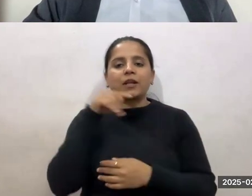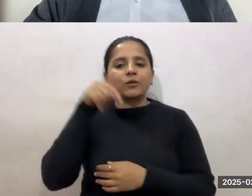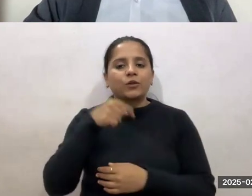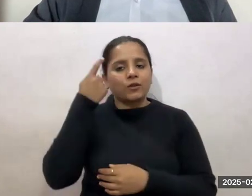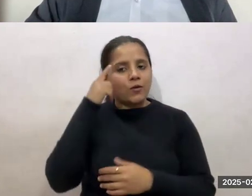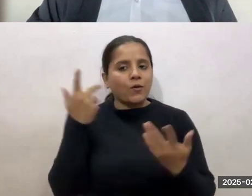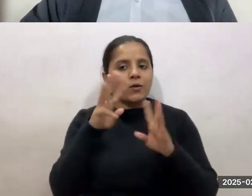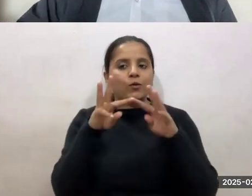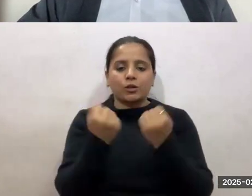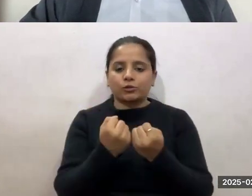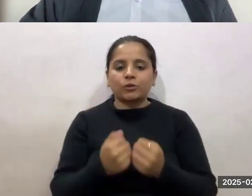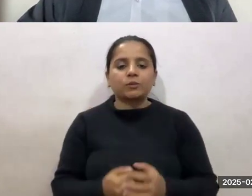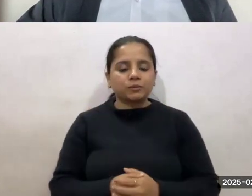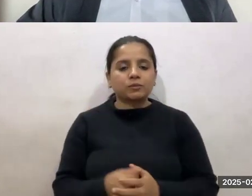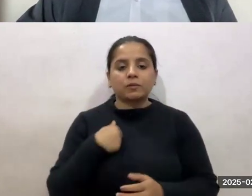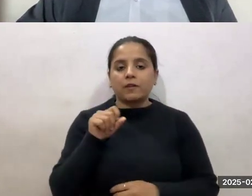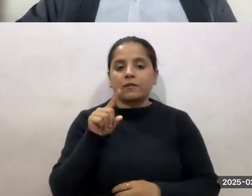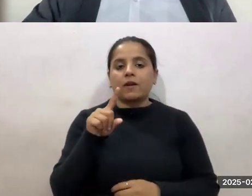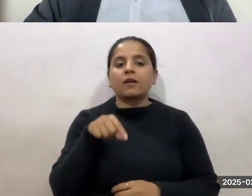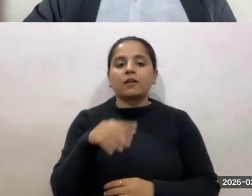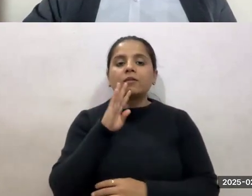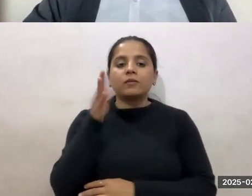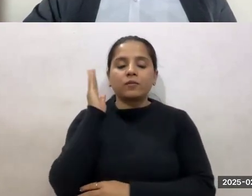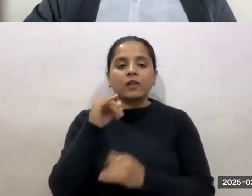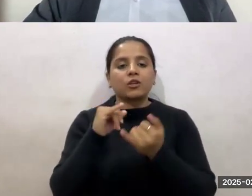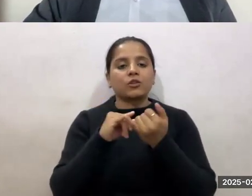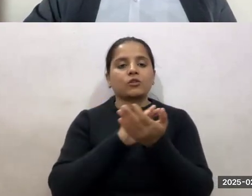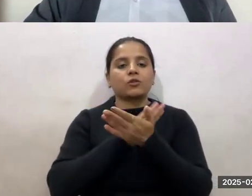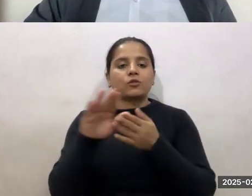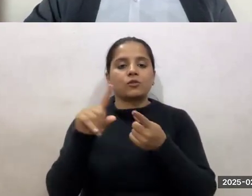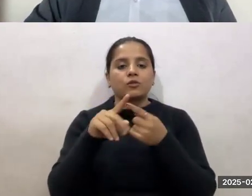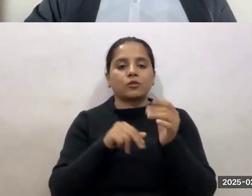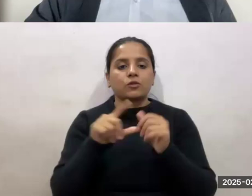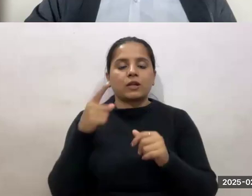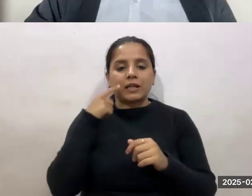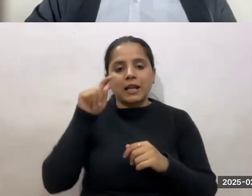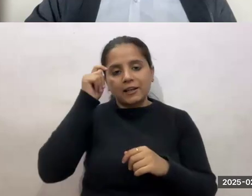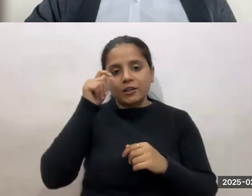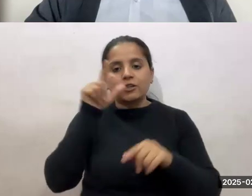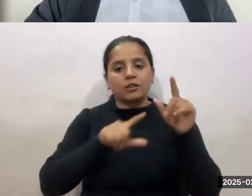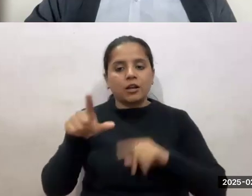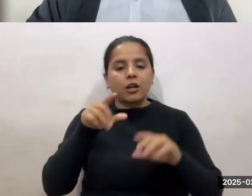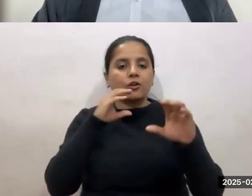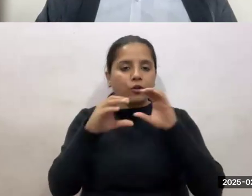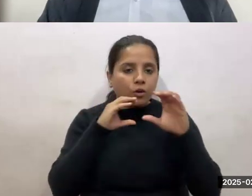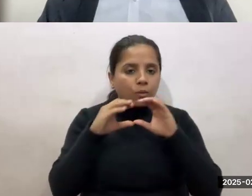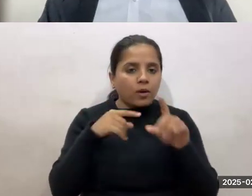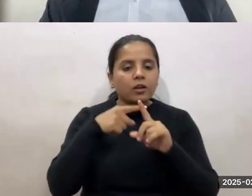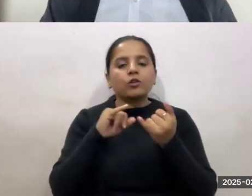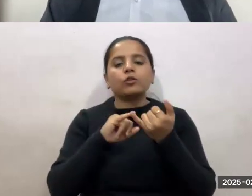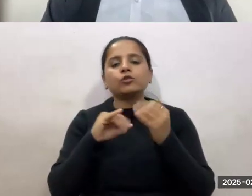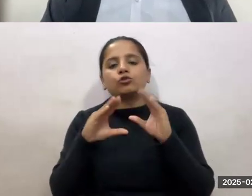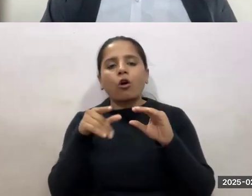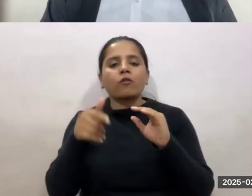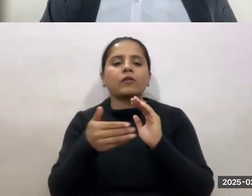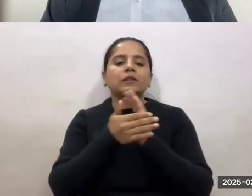today's workshop. Our first speaker, Sonali Bhattacharya, is an English language, communication, and soft skills